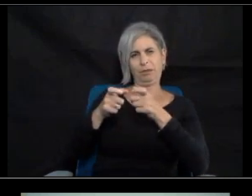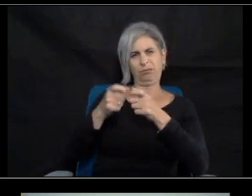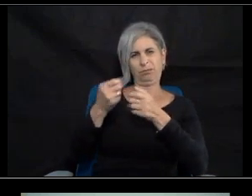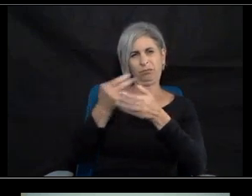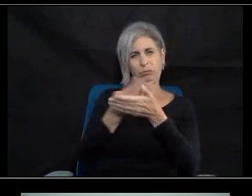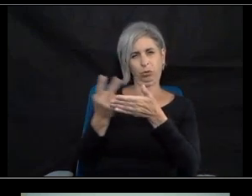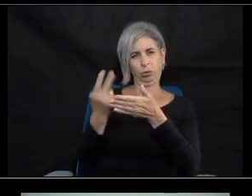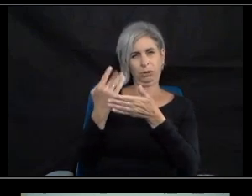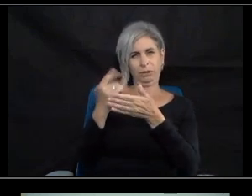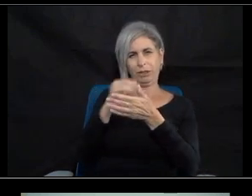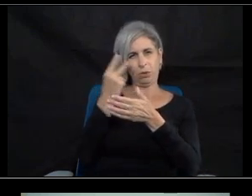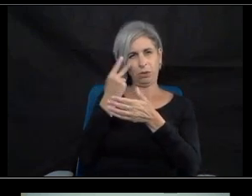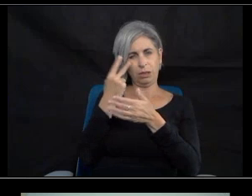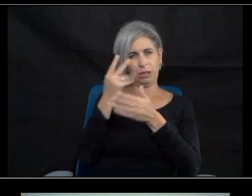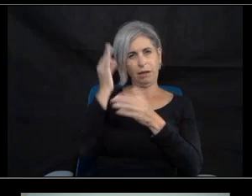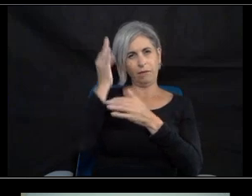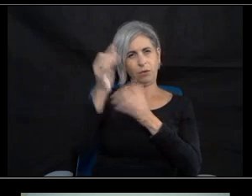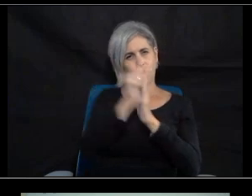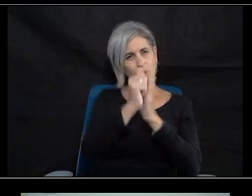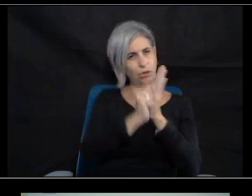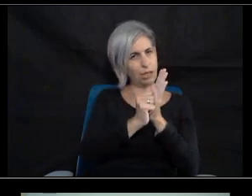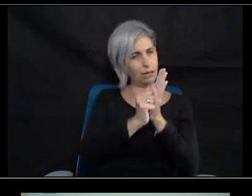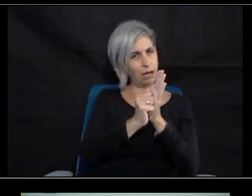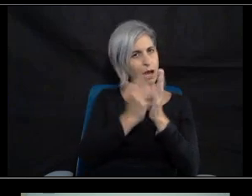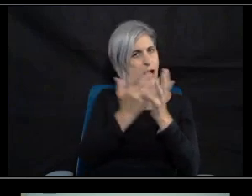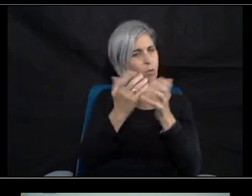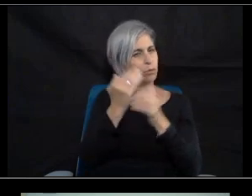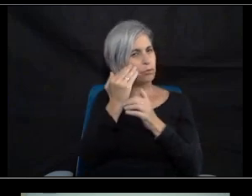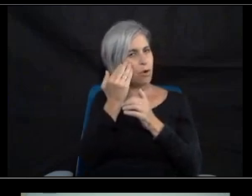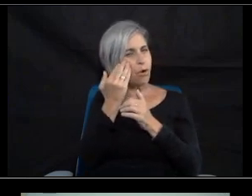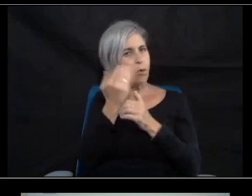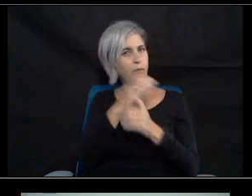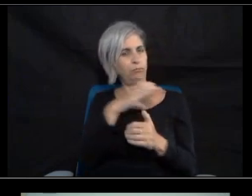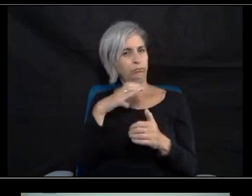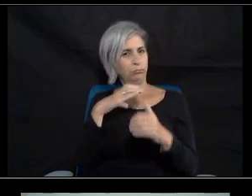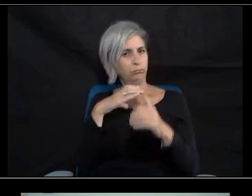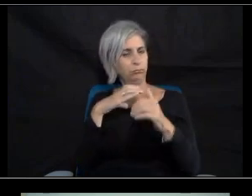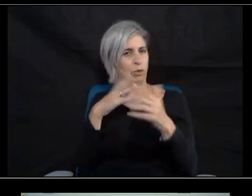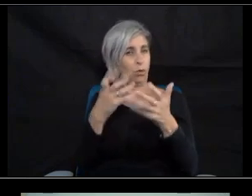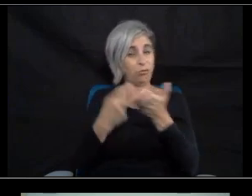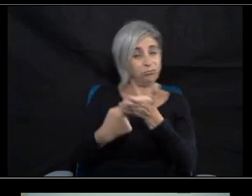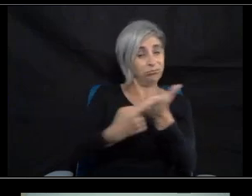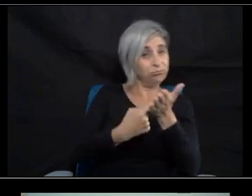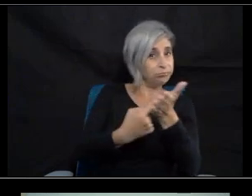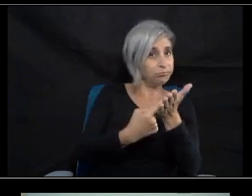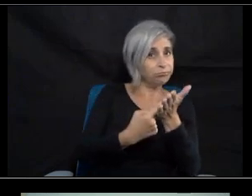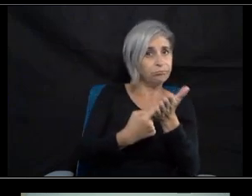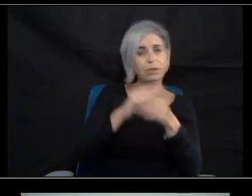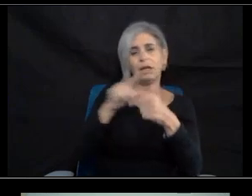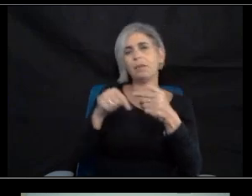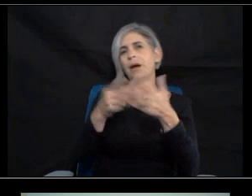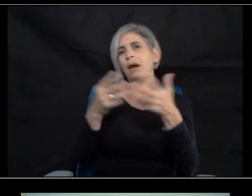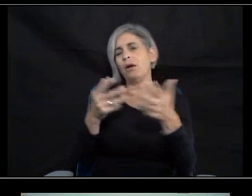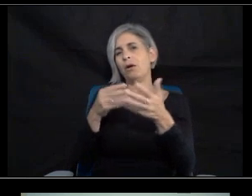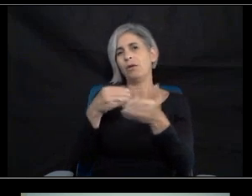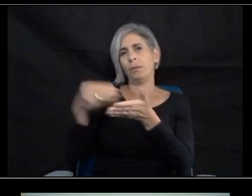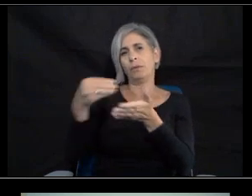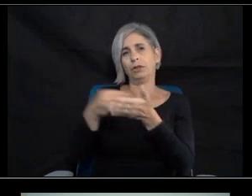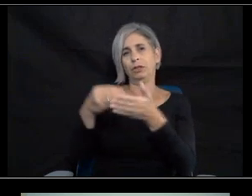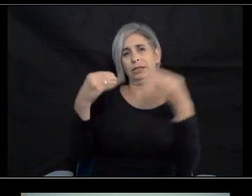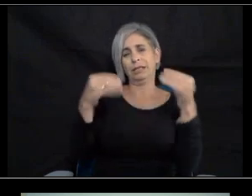I don't see that it's on future agenda. So I wanted to know if the City Commission wanted to have a discussion about that regarding the purchase and